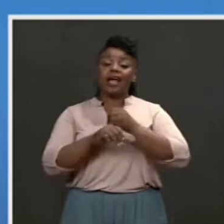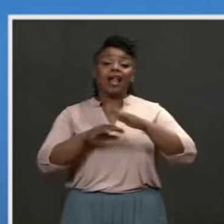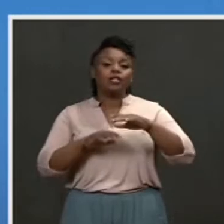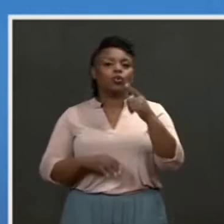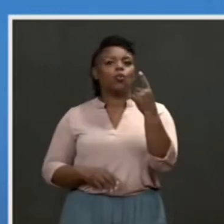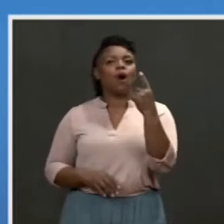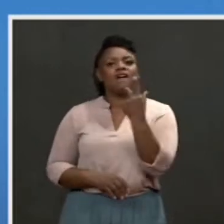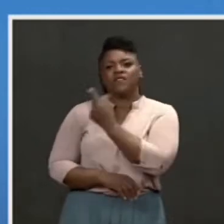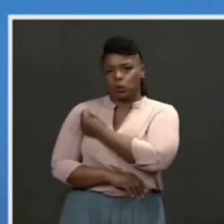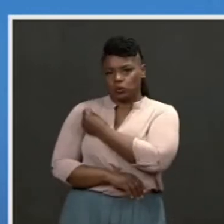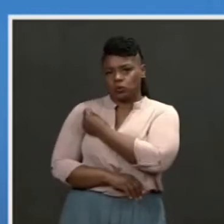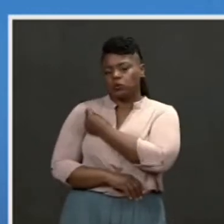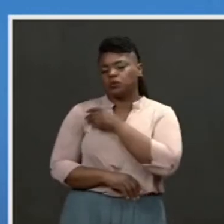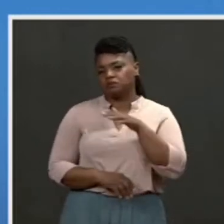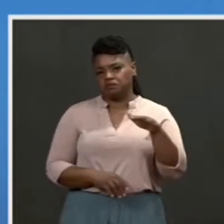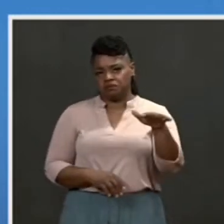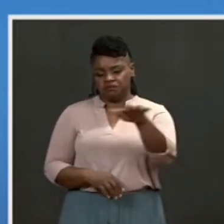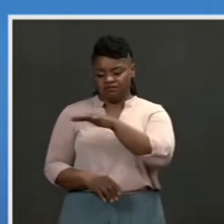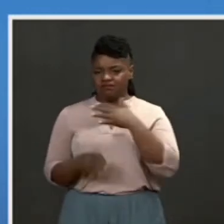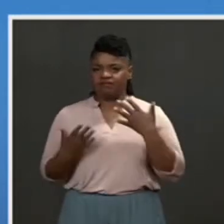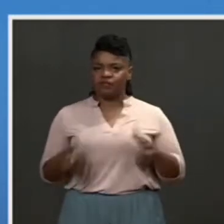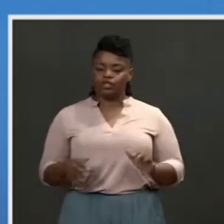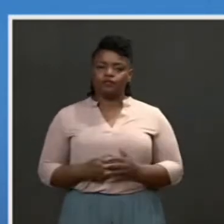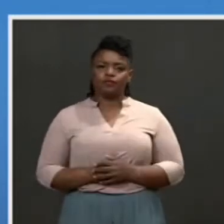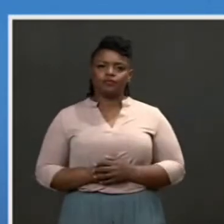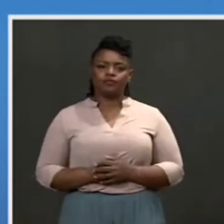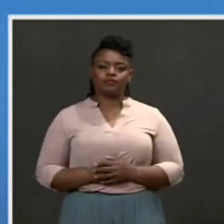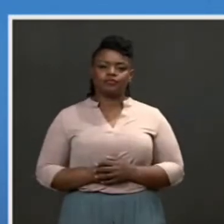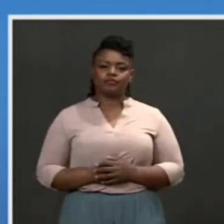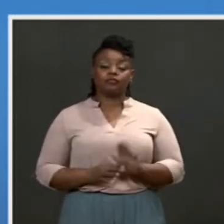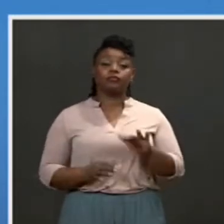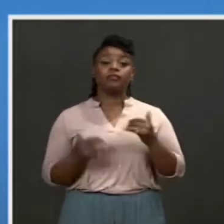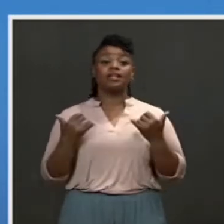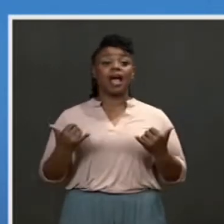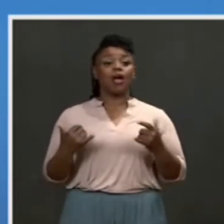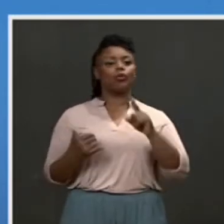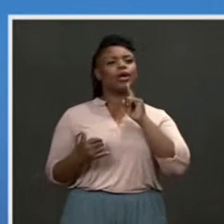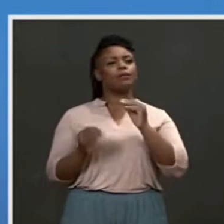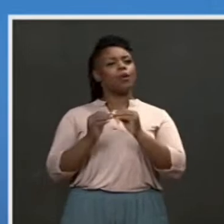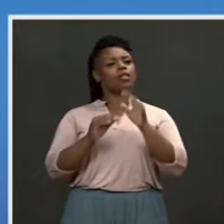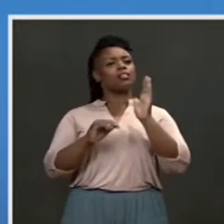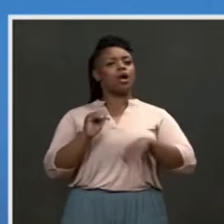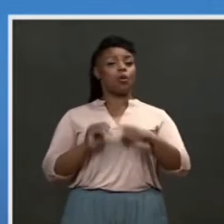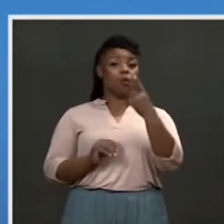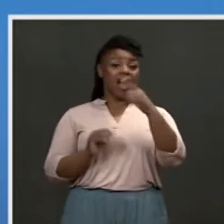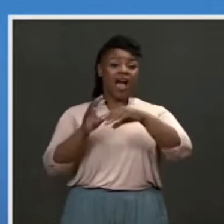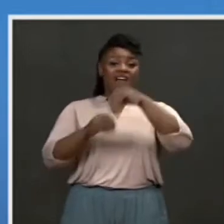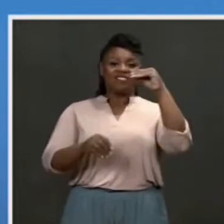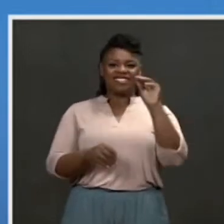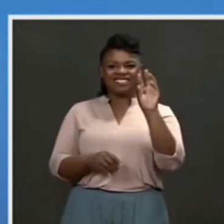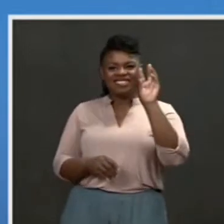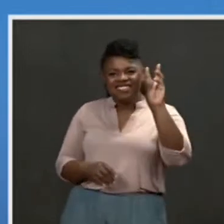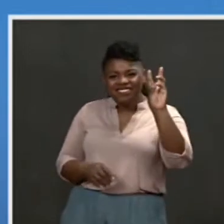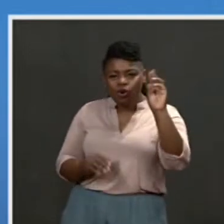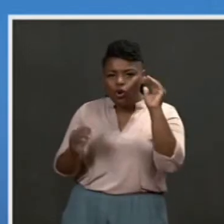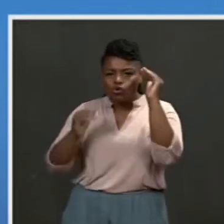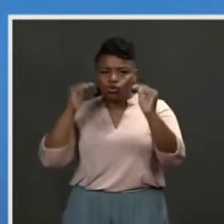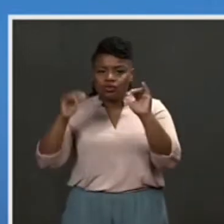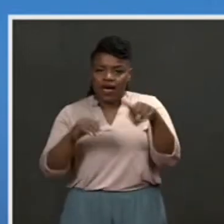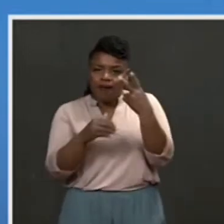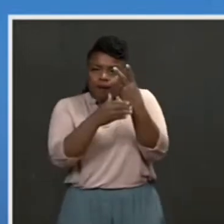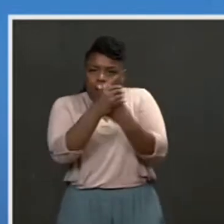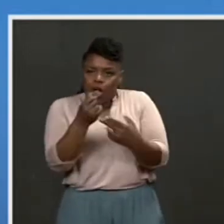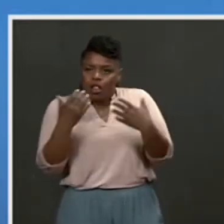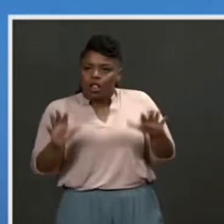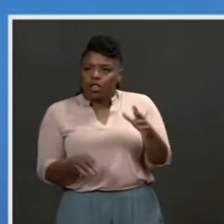people who've been fully vaccinated. That's better than 1 in 6 adults. Importantly, today we cross a